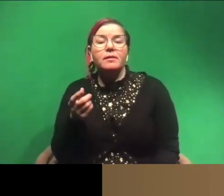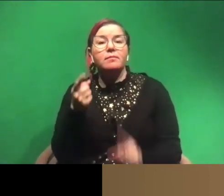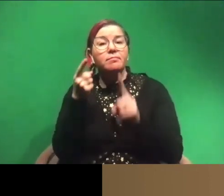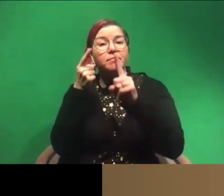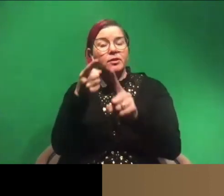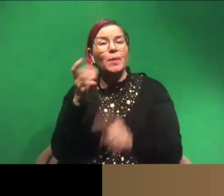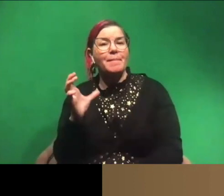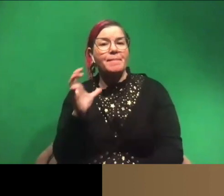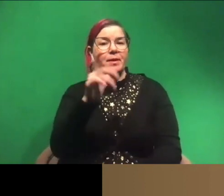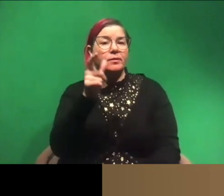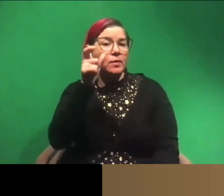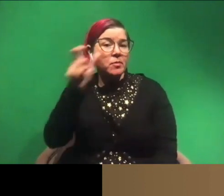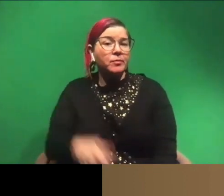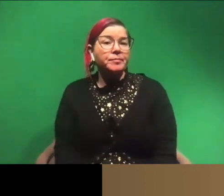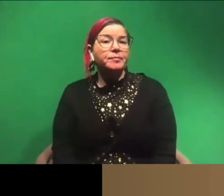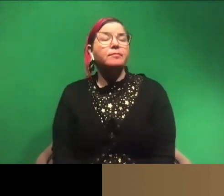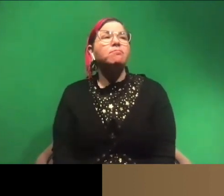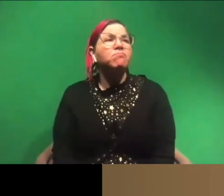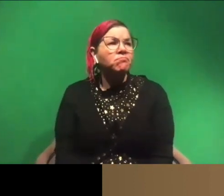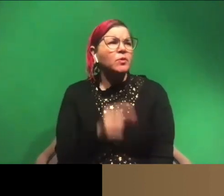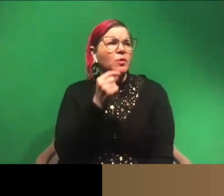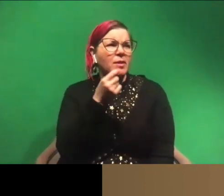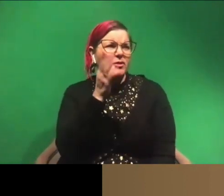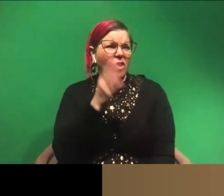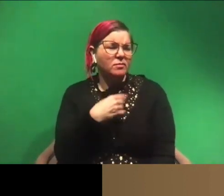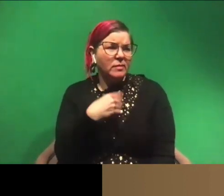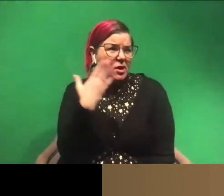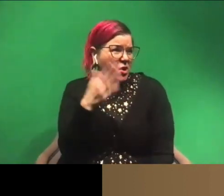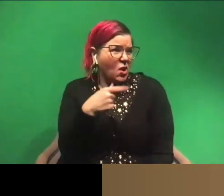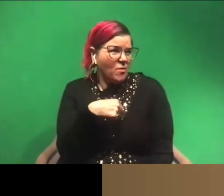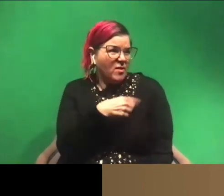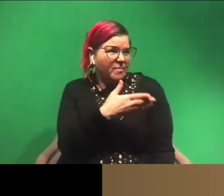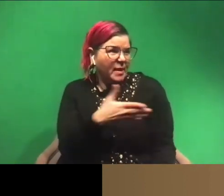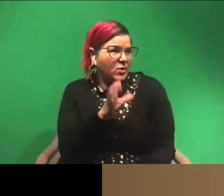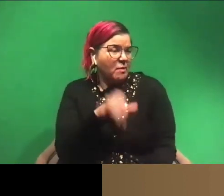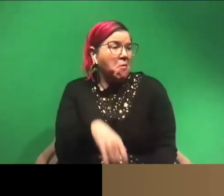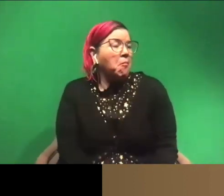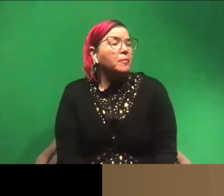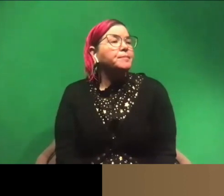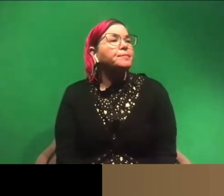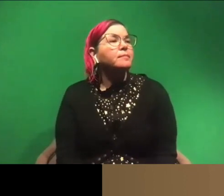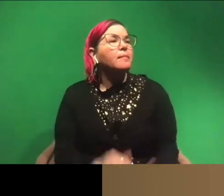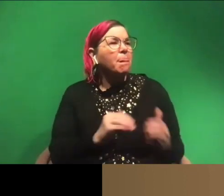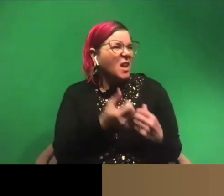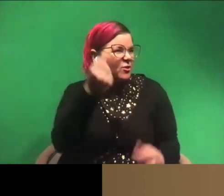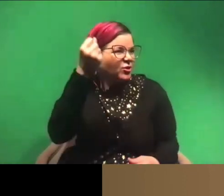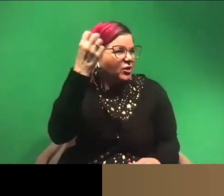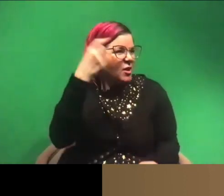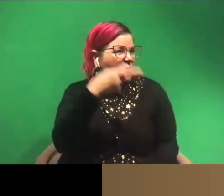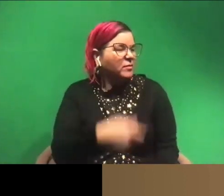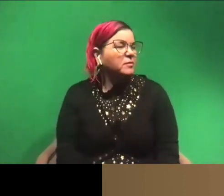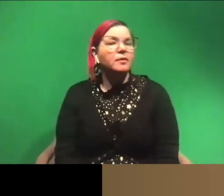to the moon. Cool. That's awesome. I didn't know we were even doing that. How did you shower?